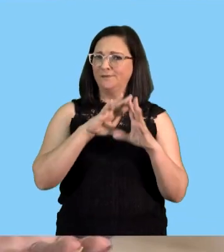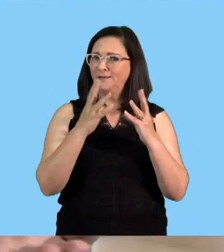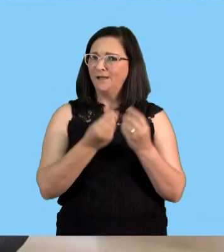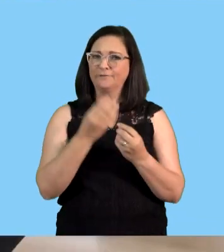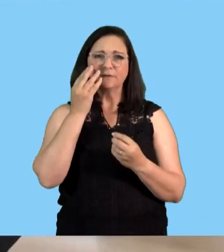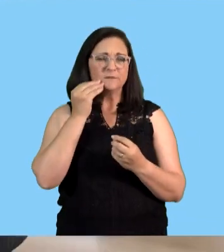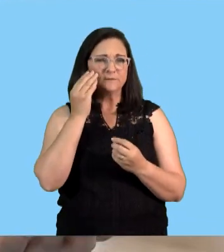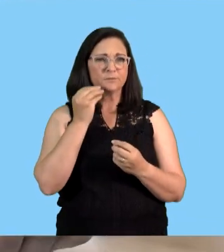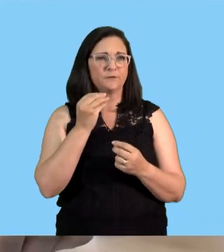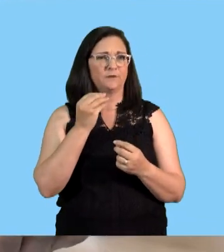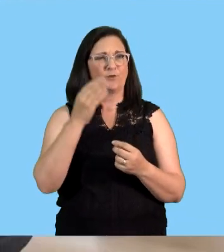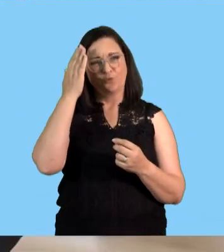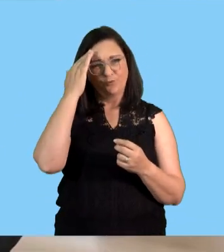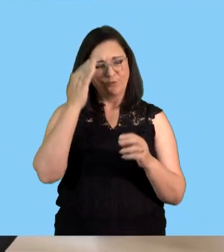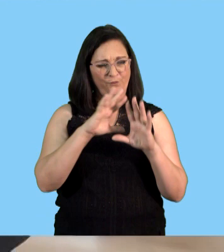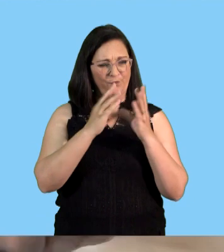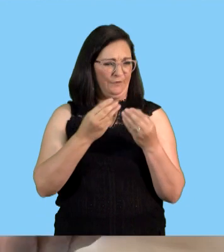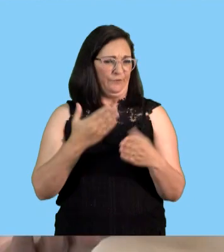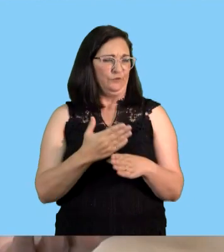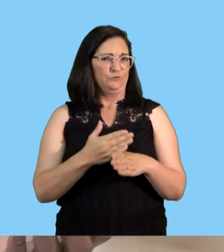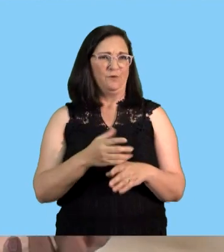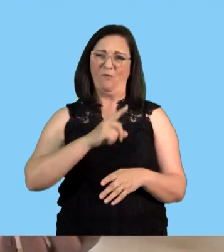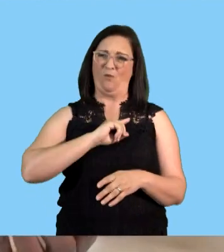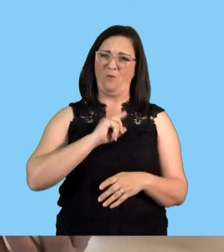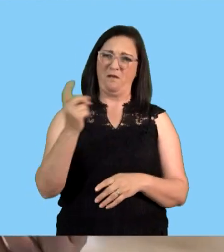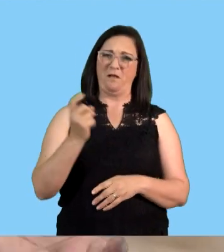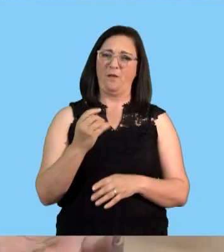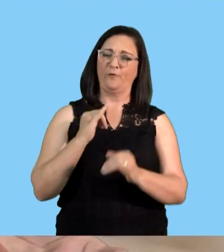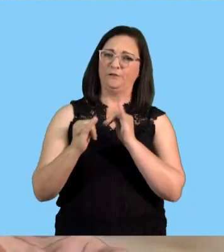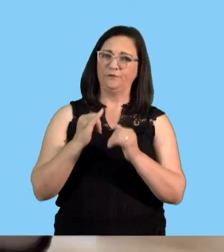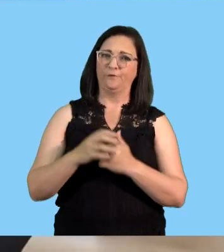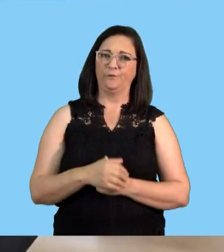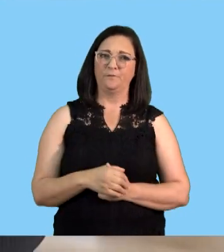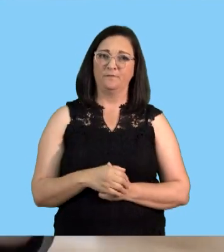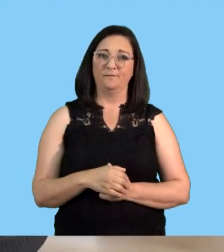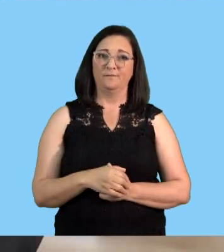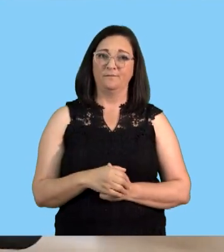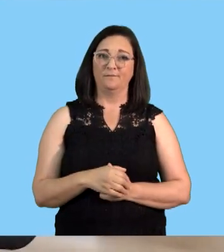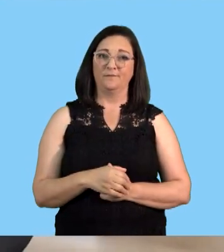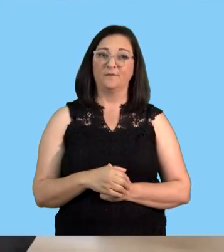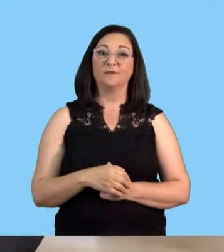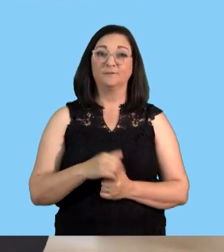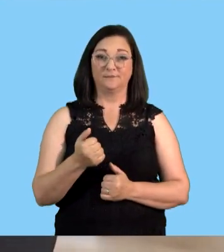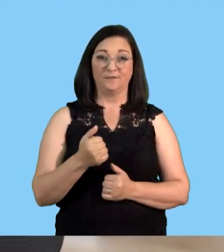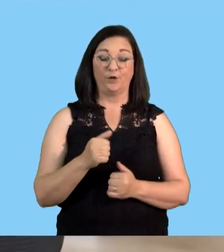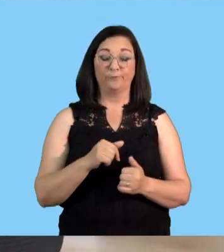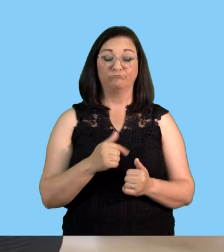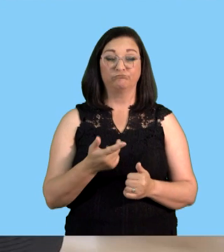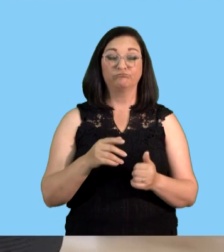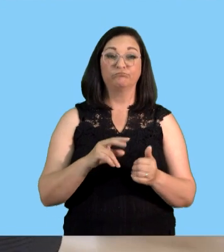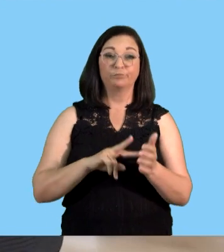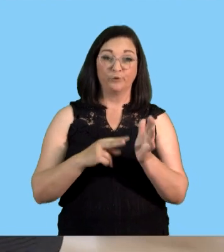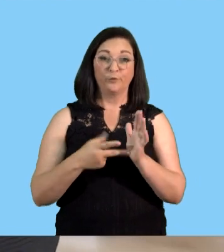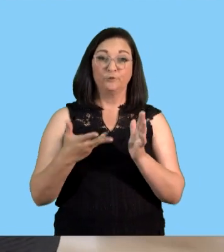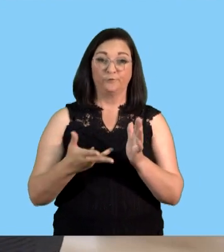right qualification, right experience. They know everything about the job. So why do we call them for an interview? That's what the purpose of an interview